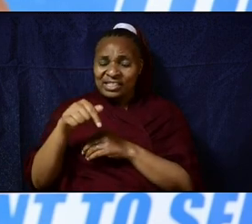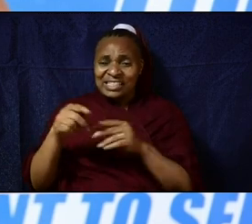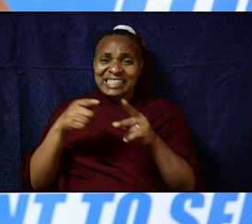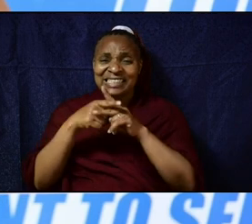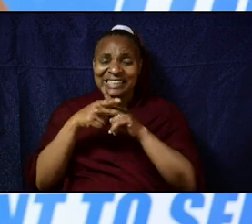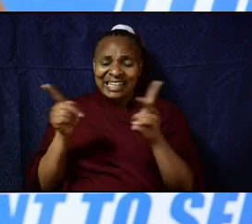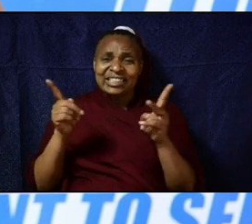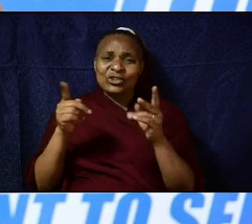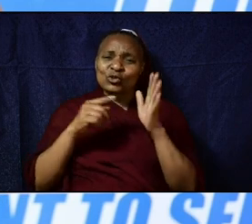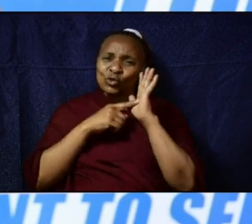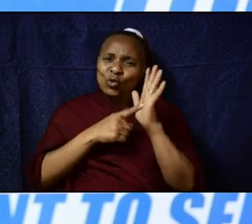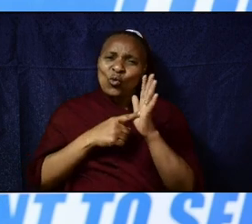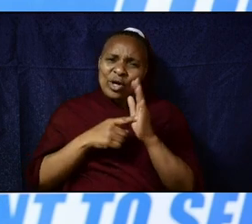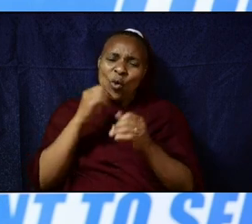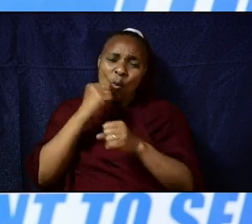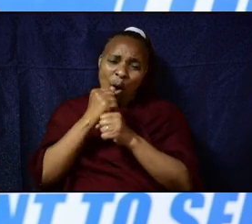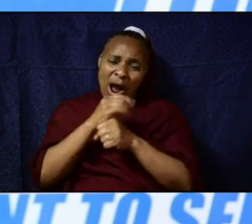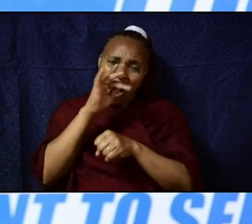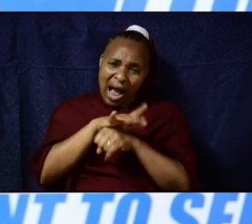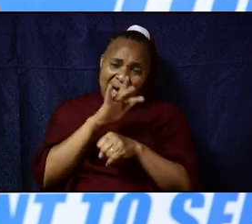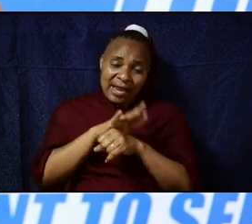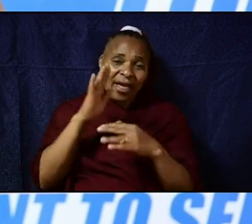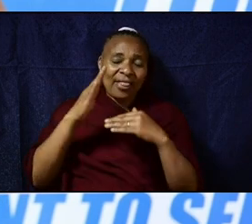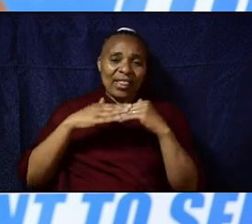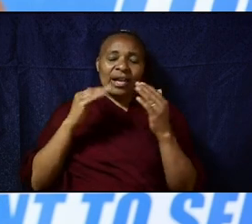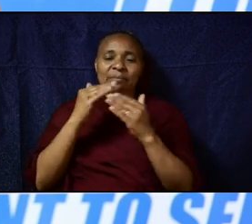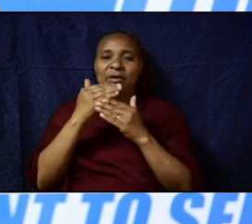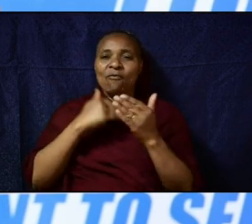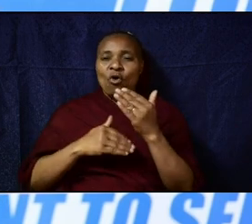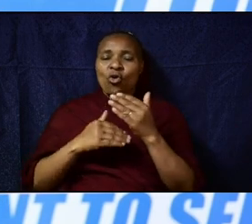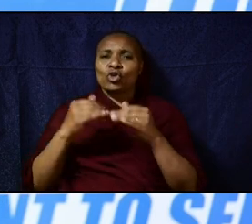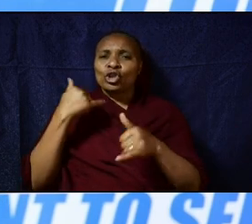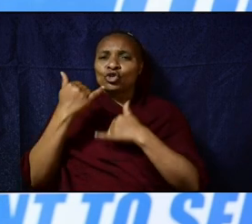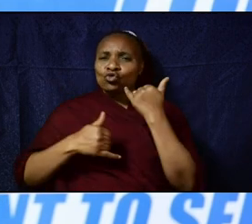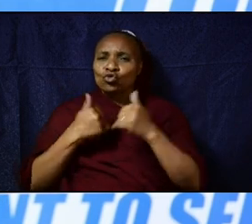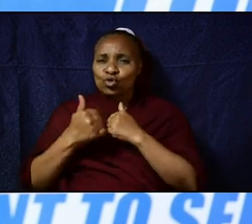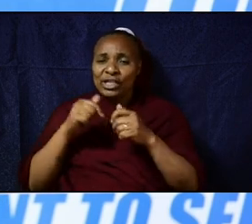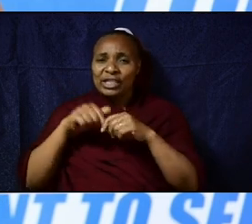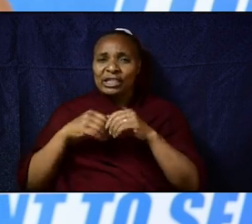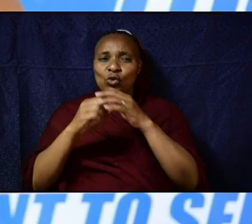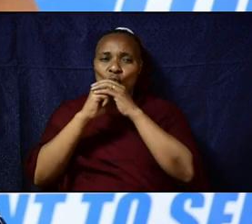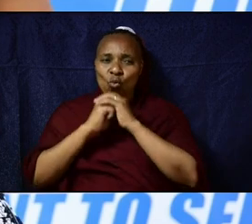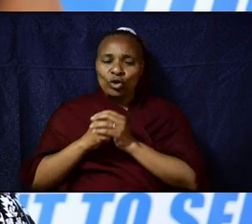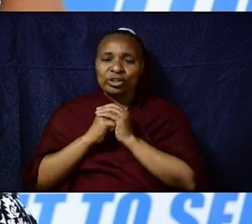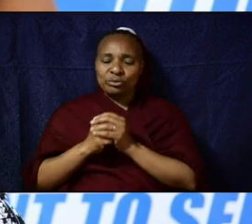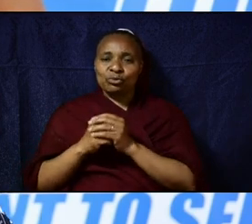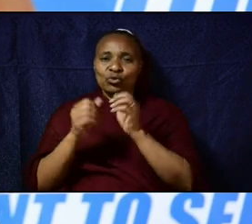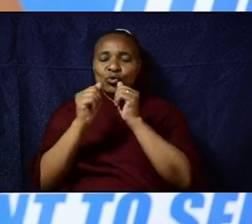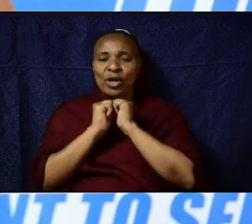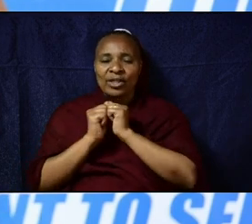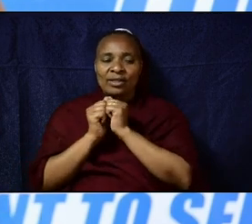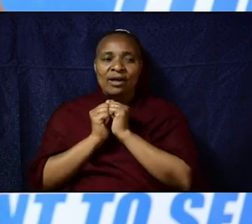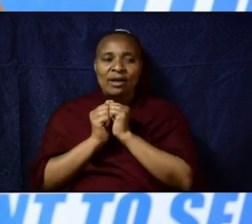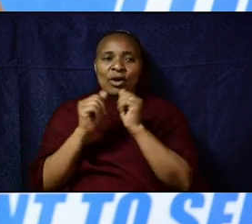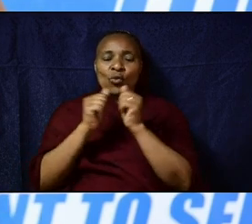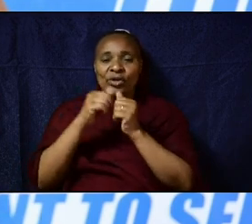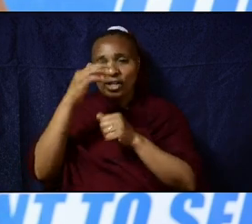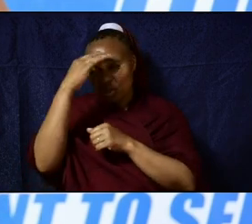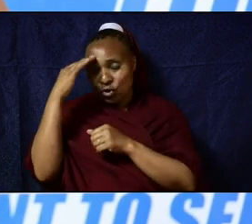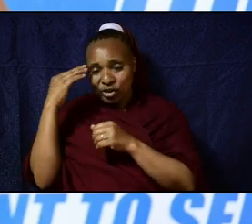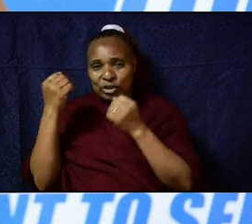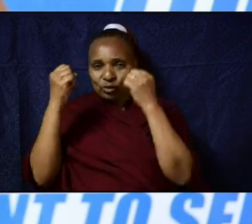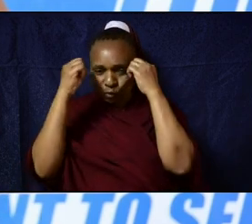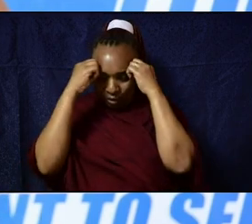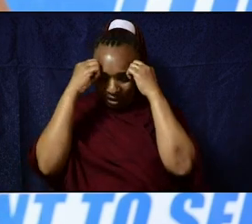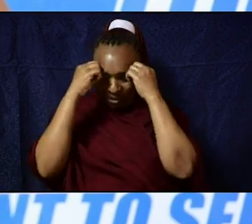started showing up to work earlier than usual so that they could enjoy having these worship sessions together with these theology